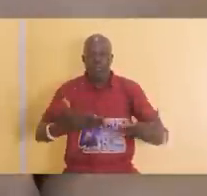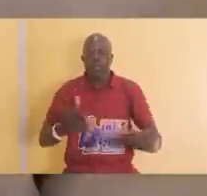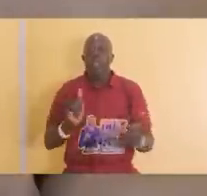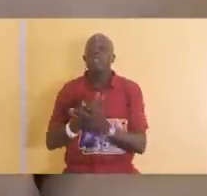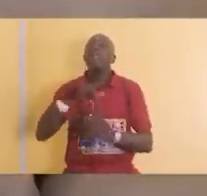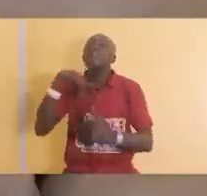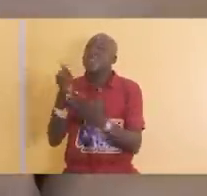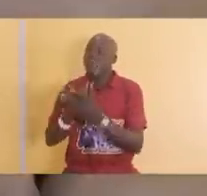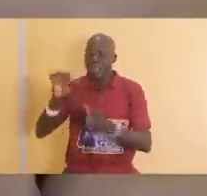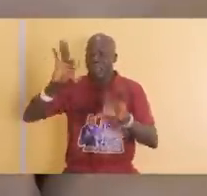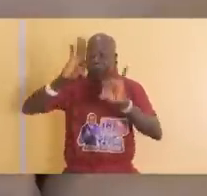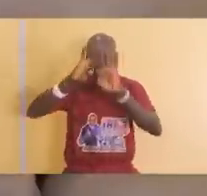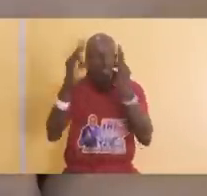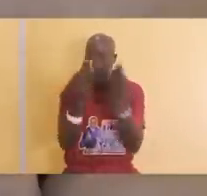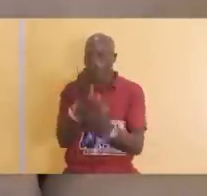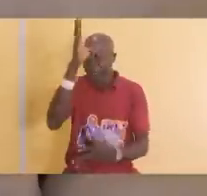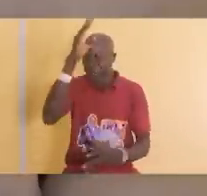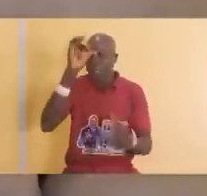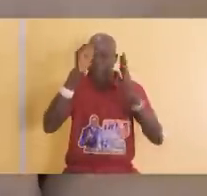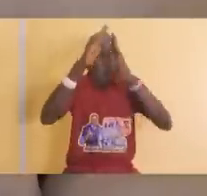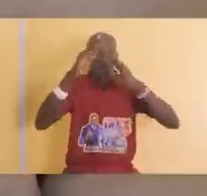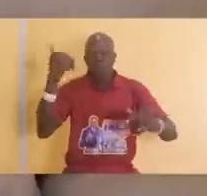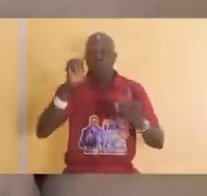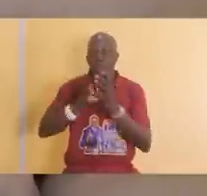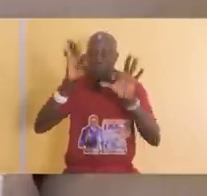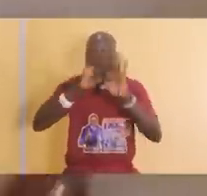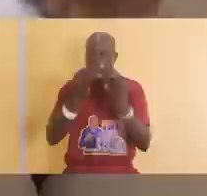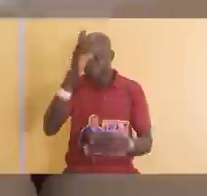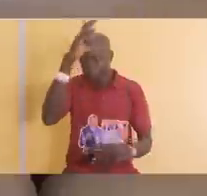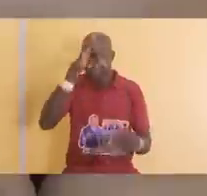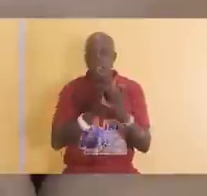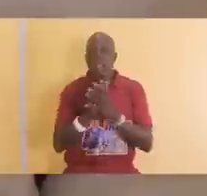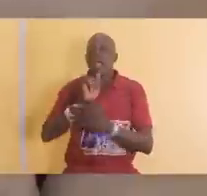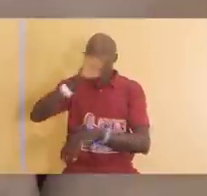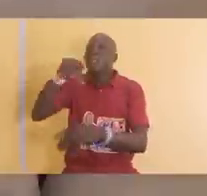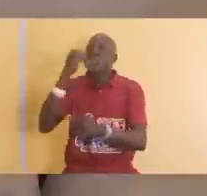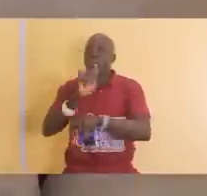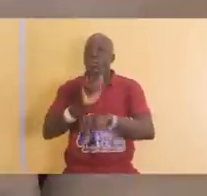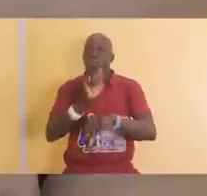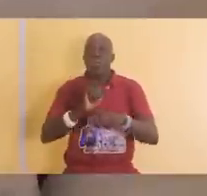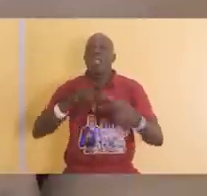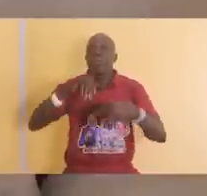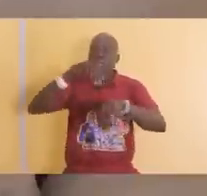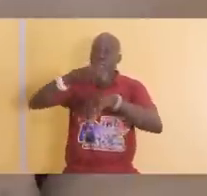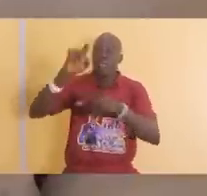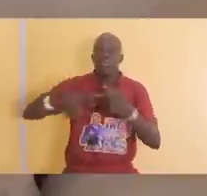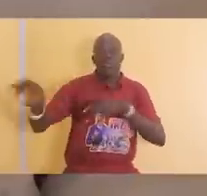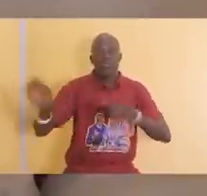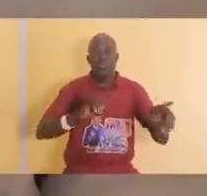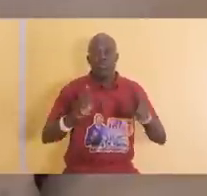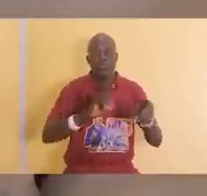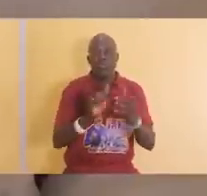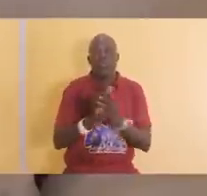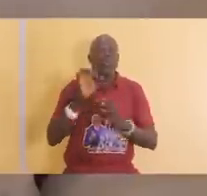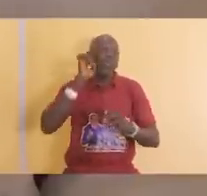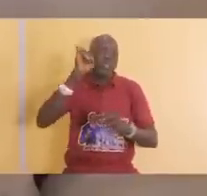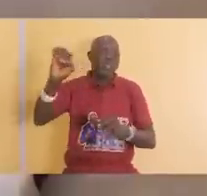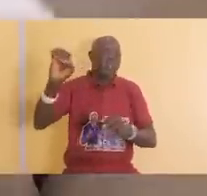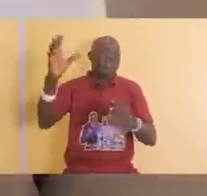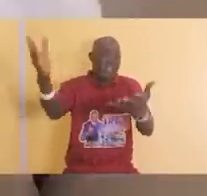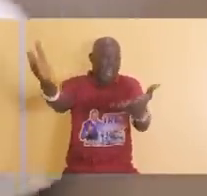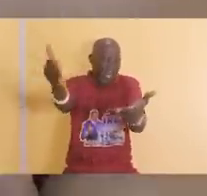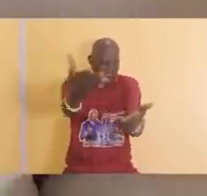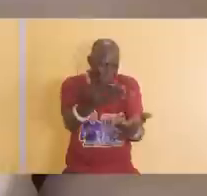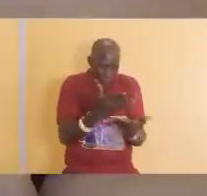family baba e me ti ran wa. She says it's then out from the family of her father. He said to one on lohun wa se. That they sent her the message. O gba omo odo. What